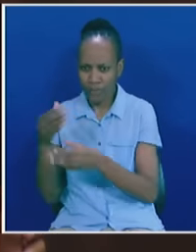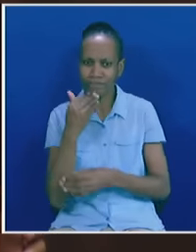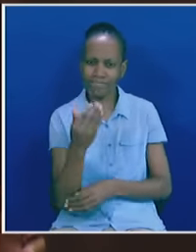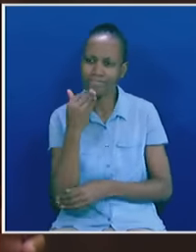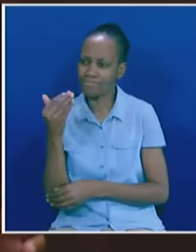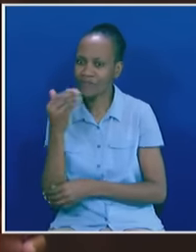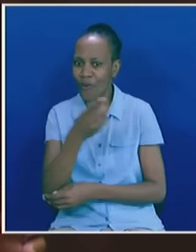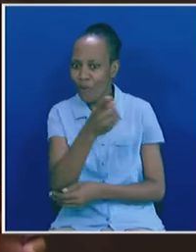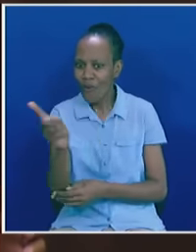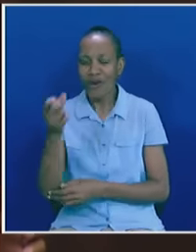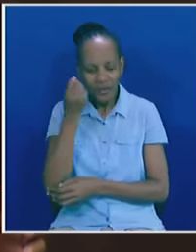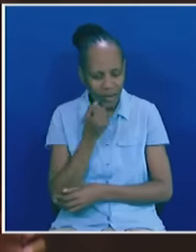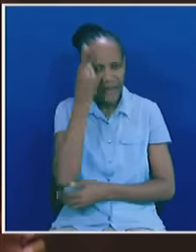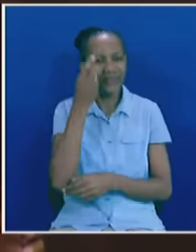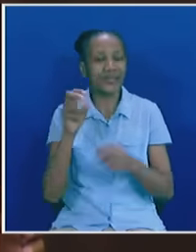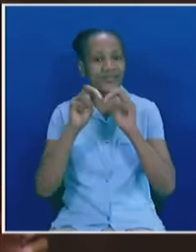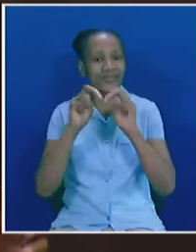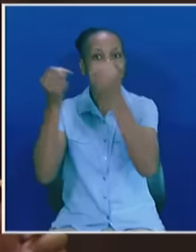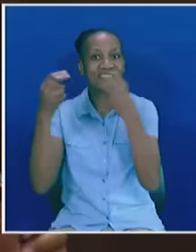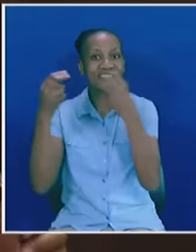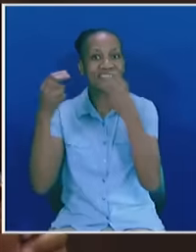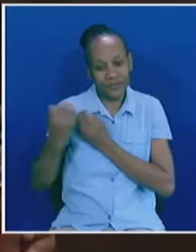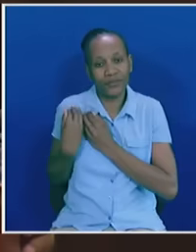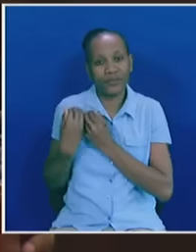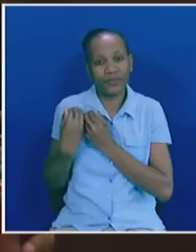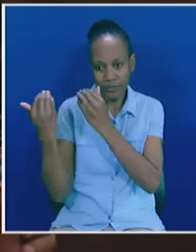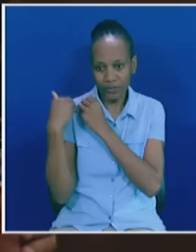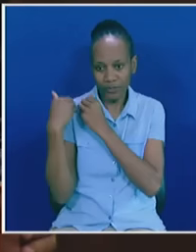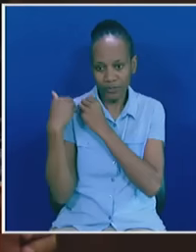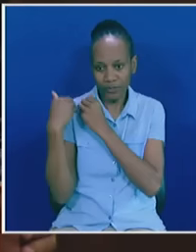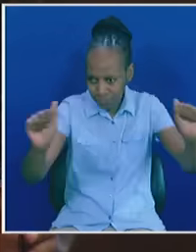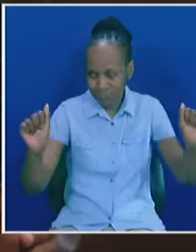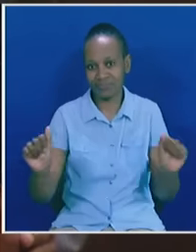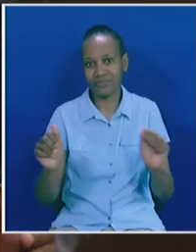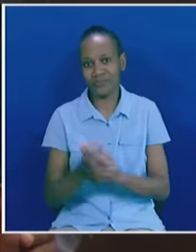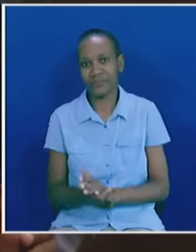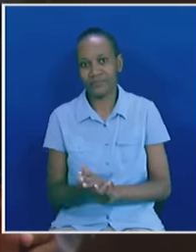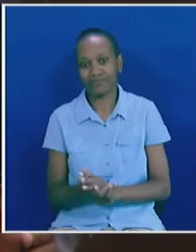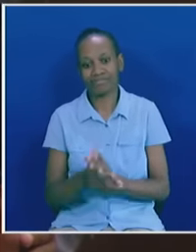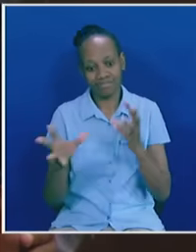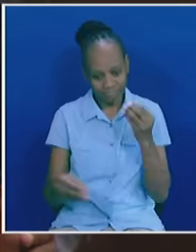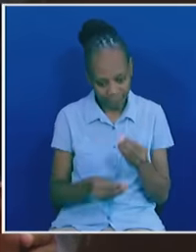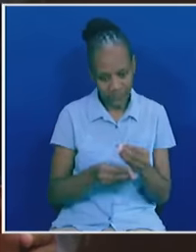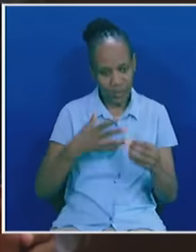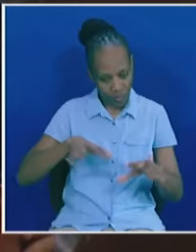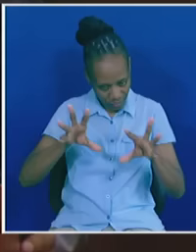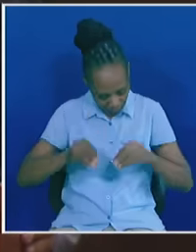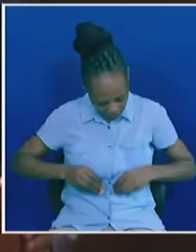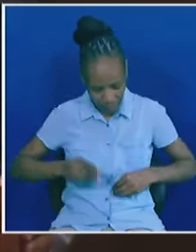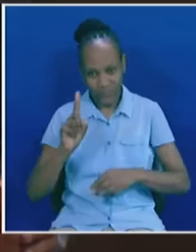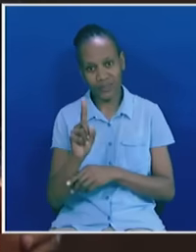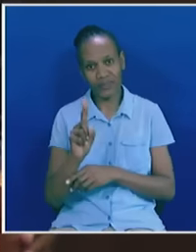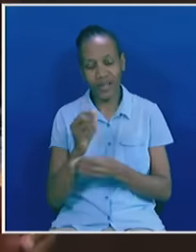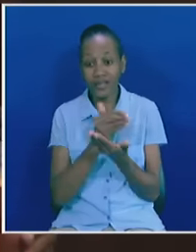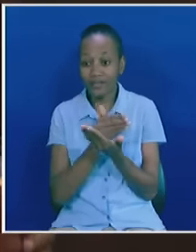to understand that national security is everybody's business. But we must also admit that there are those